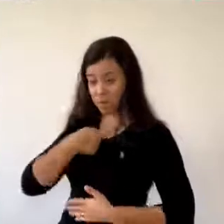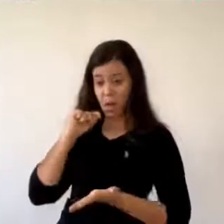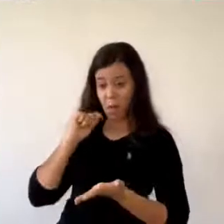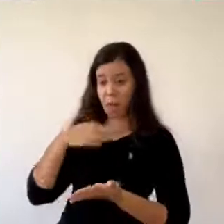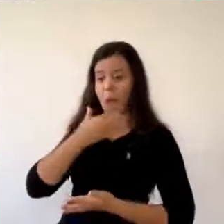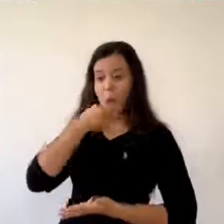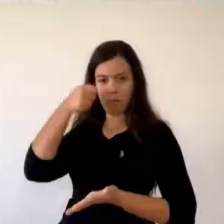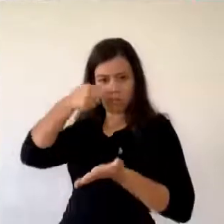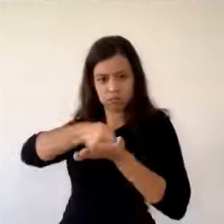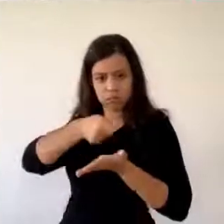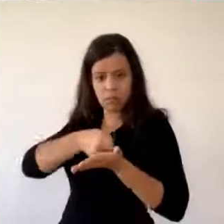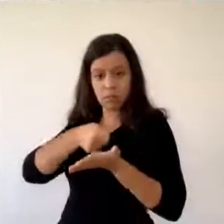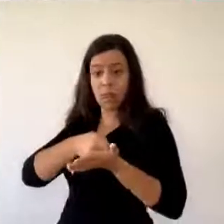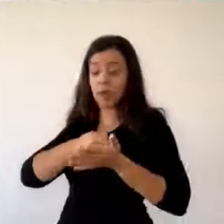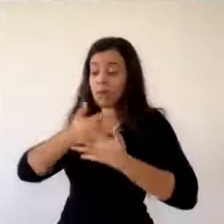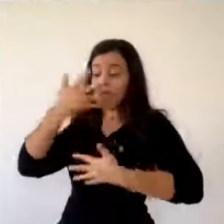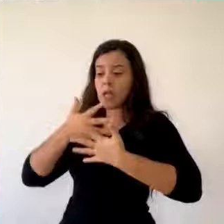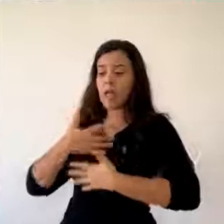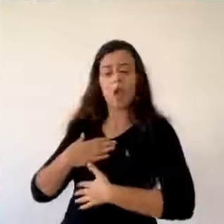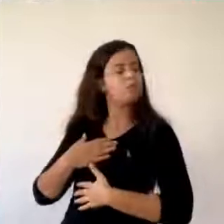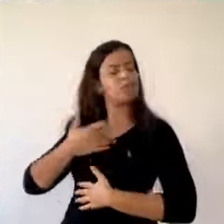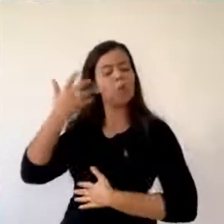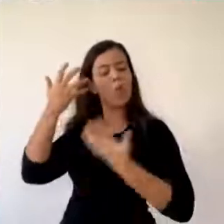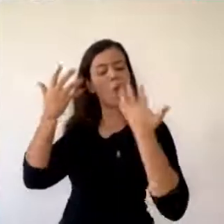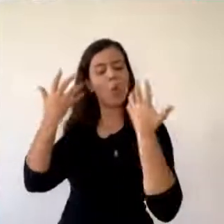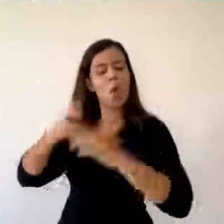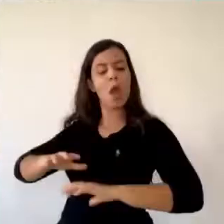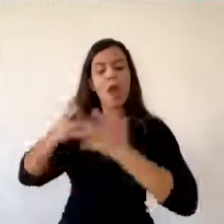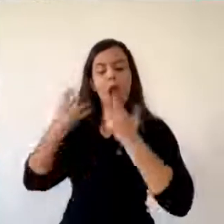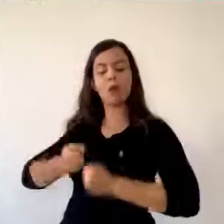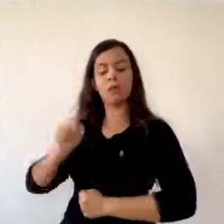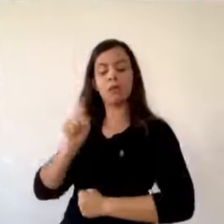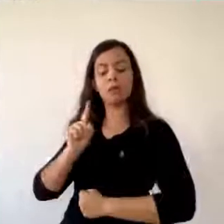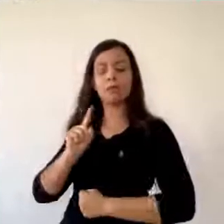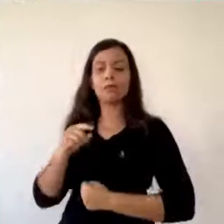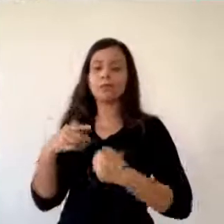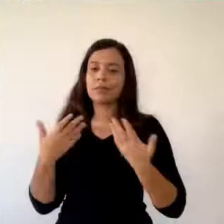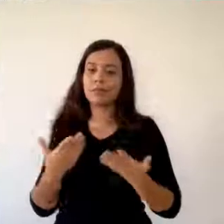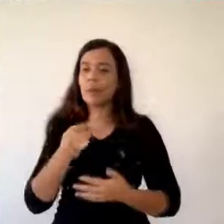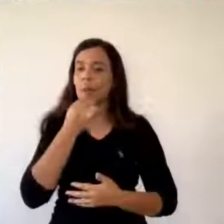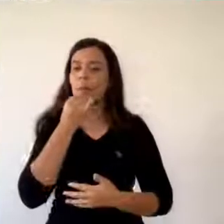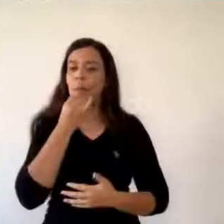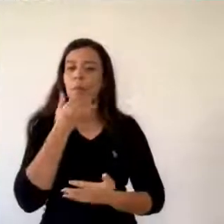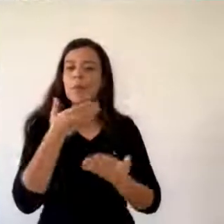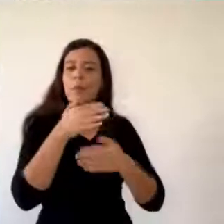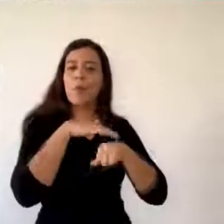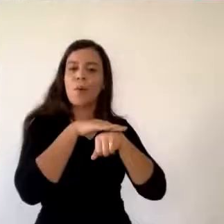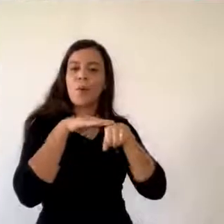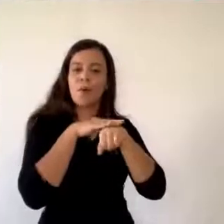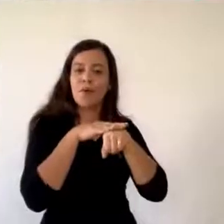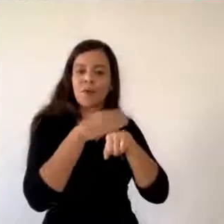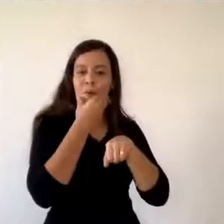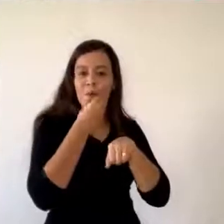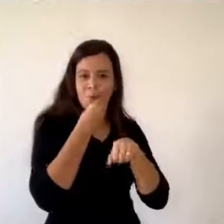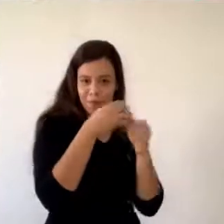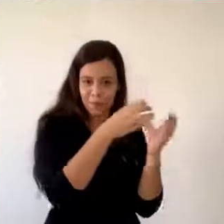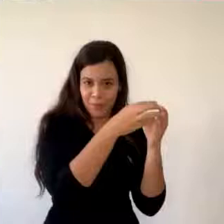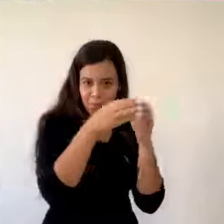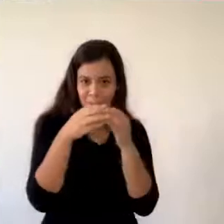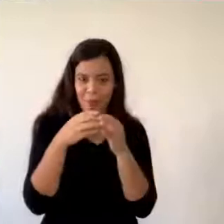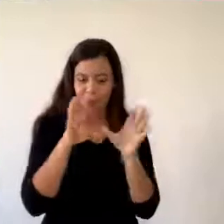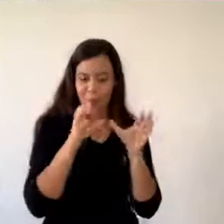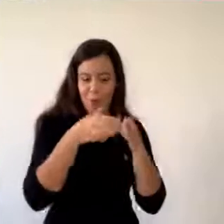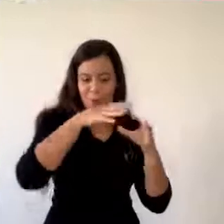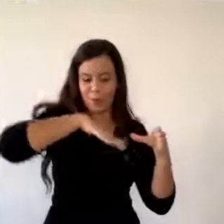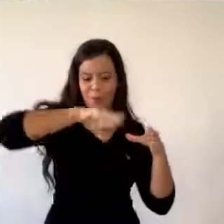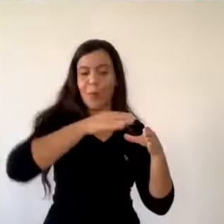sexist, this is who I am, and this is who I am, and you are not able to understand me. So these conversations from man